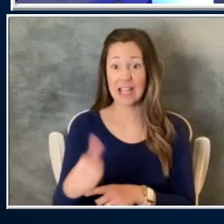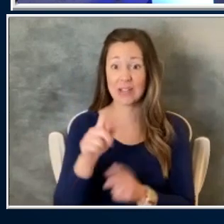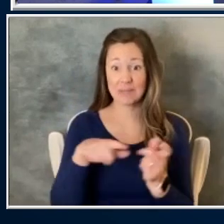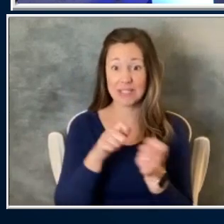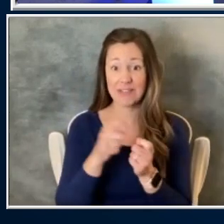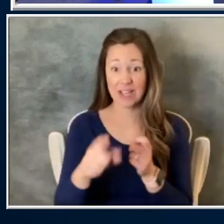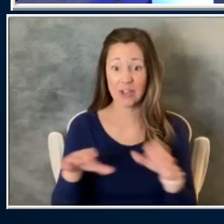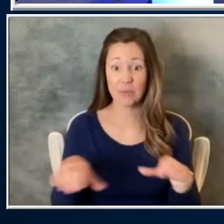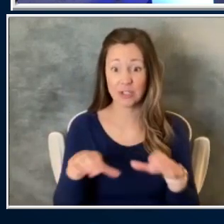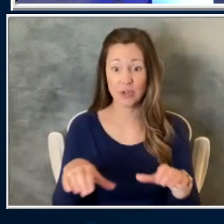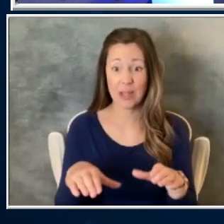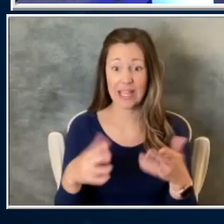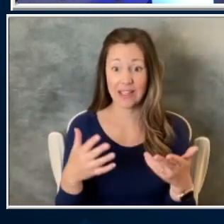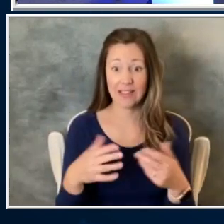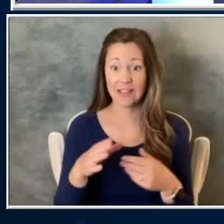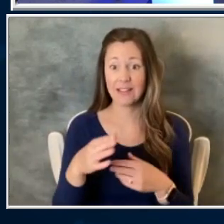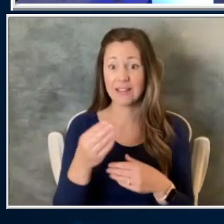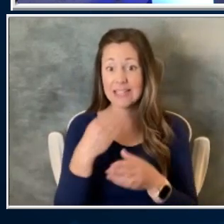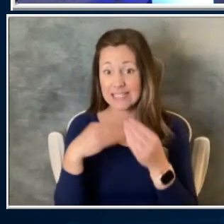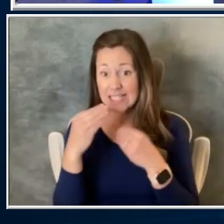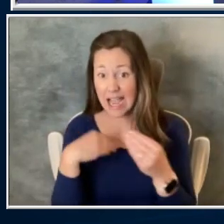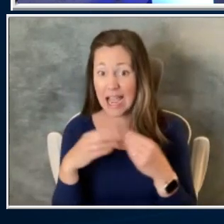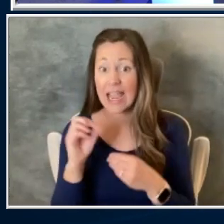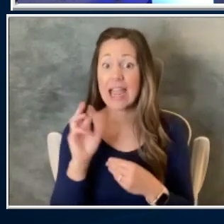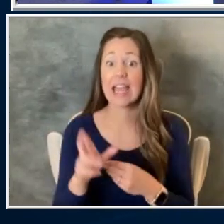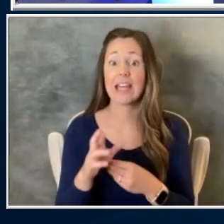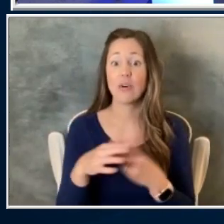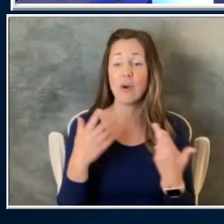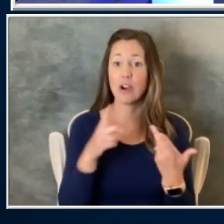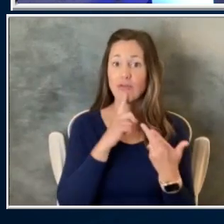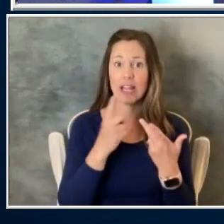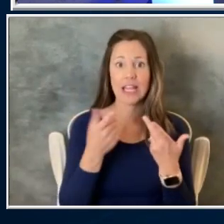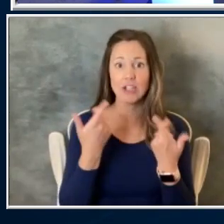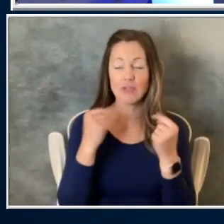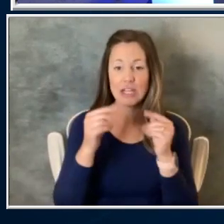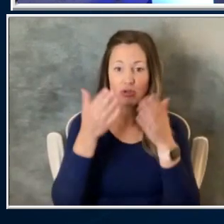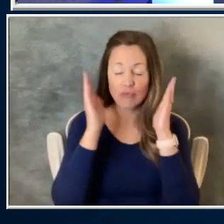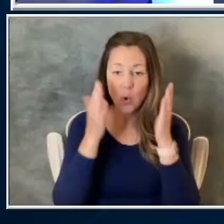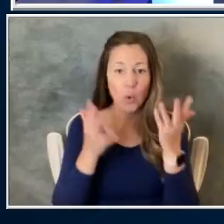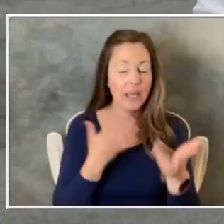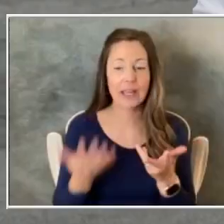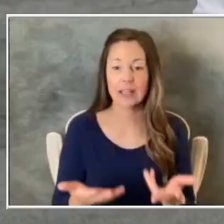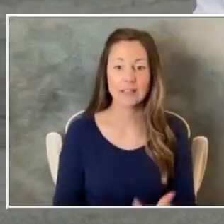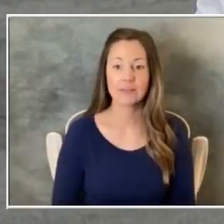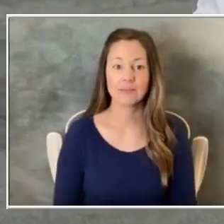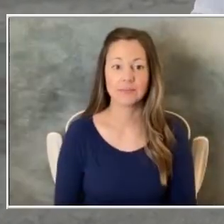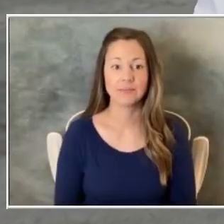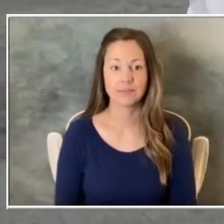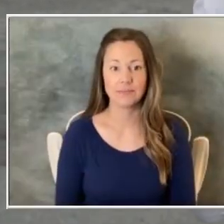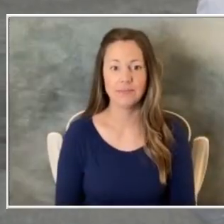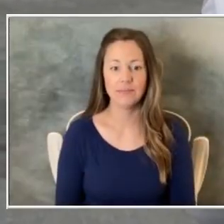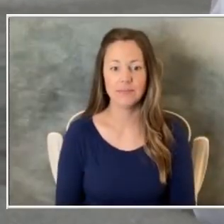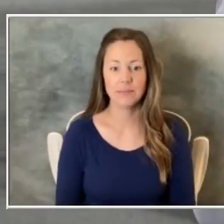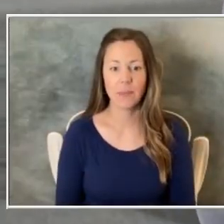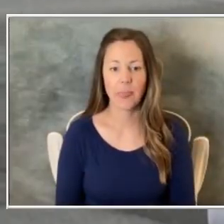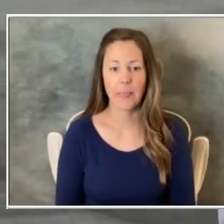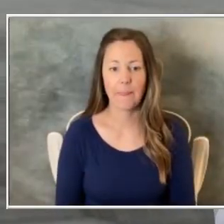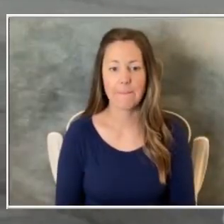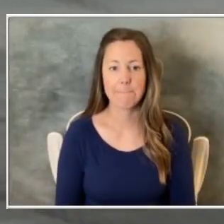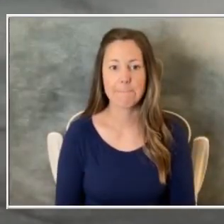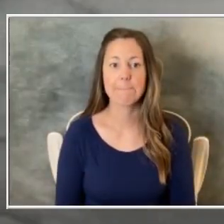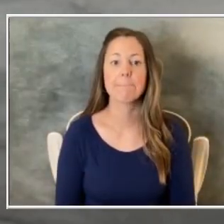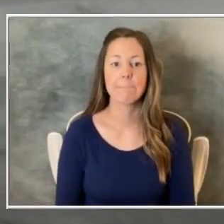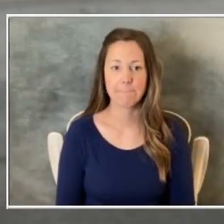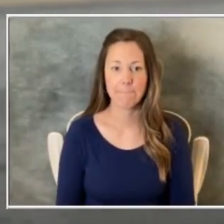doing, whether it be your diet or just getting in the good headspace during that 6 months? Yeah, we did a lot of